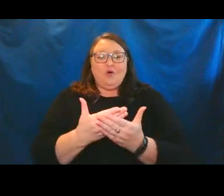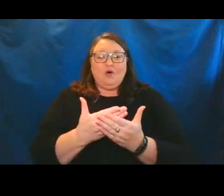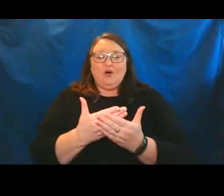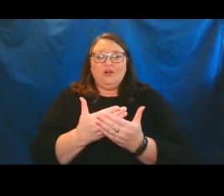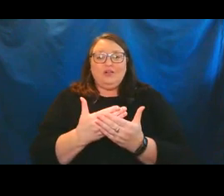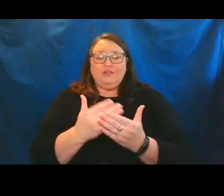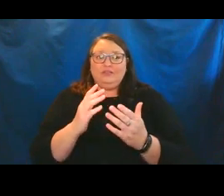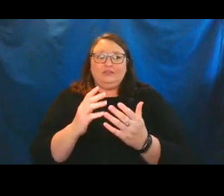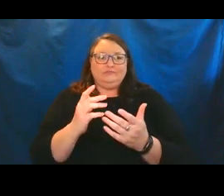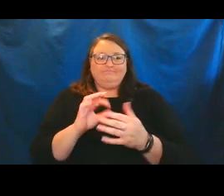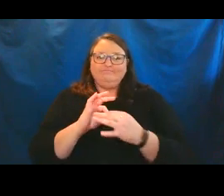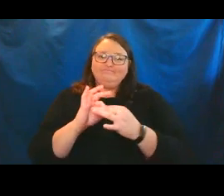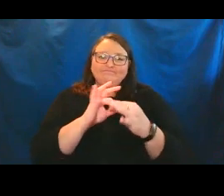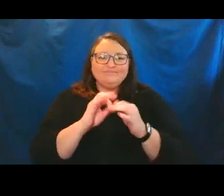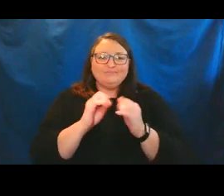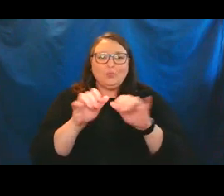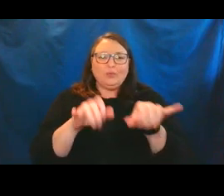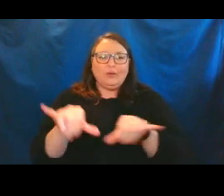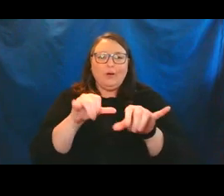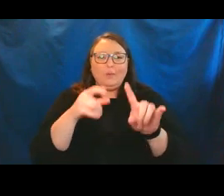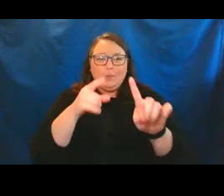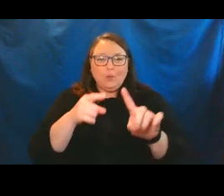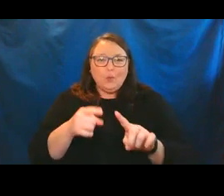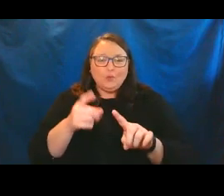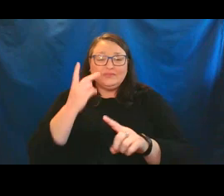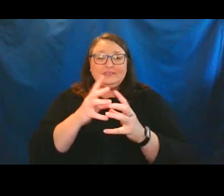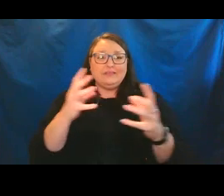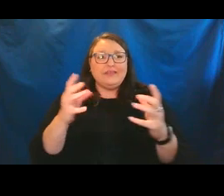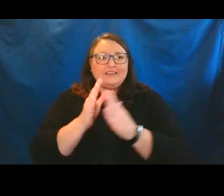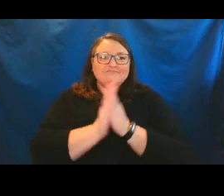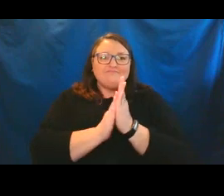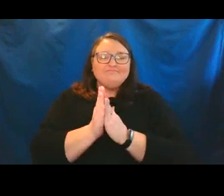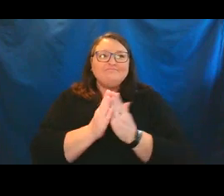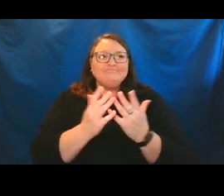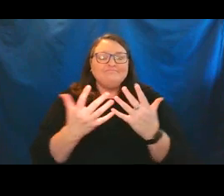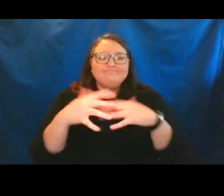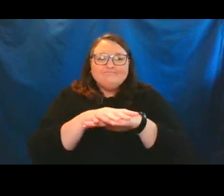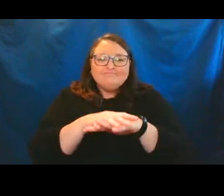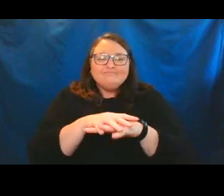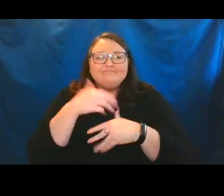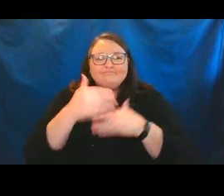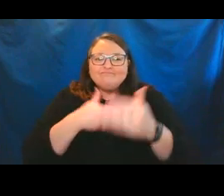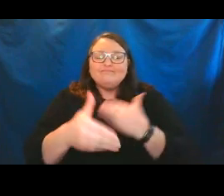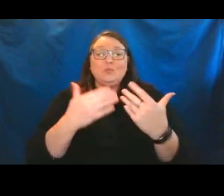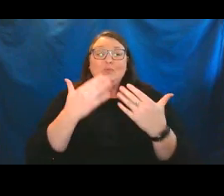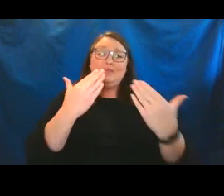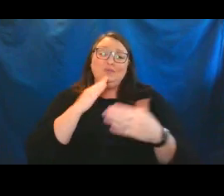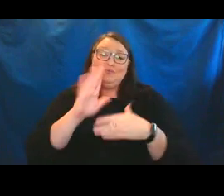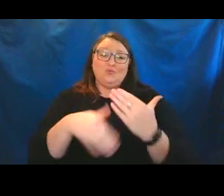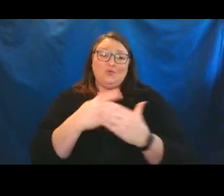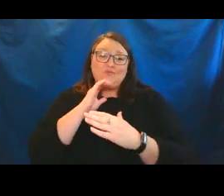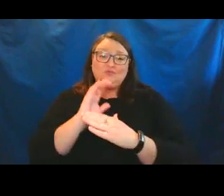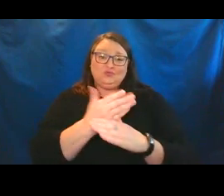common goals, and I see a lot of synergy and overlap, and so thank you all for sharing. My name is Kainik